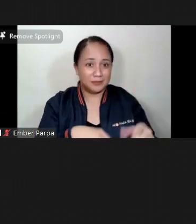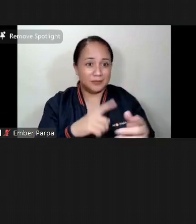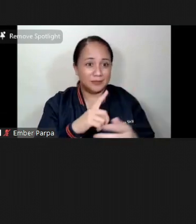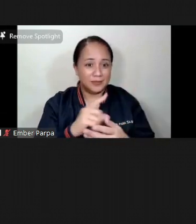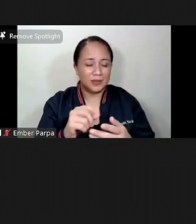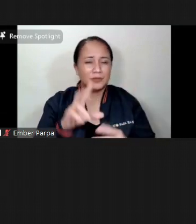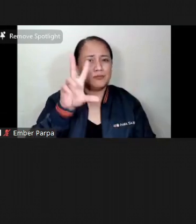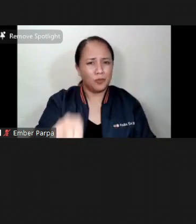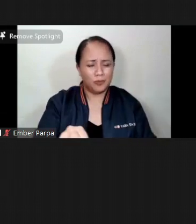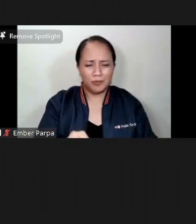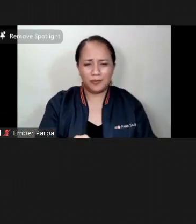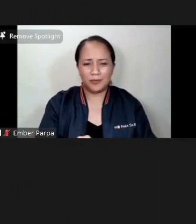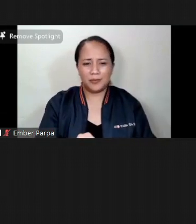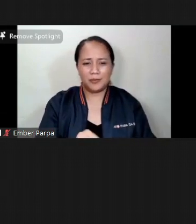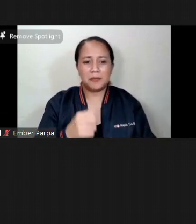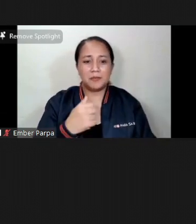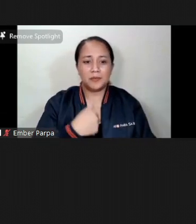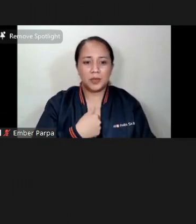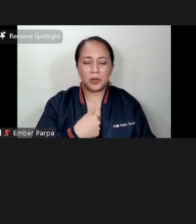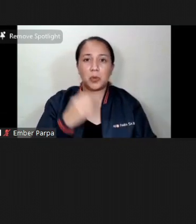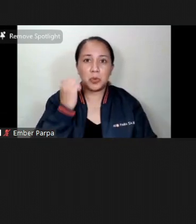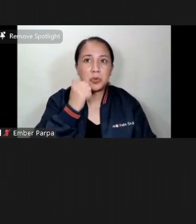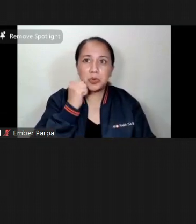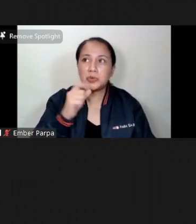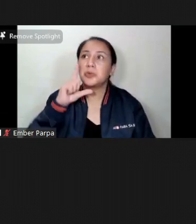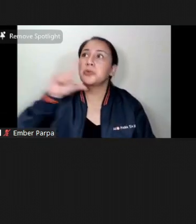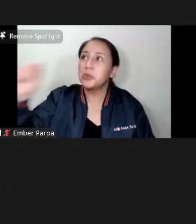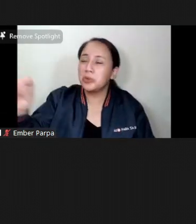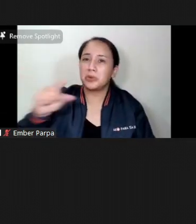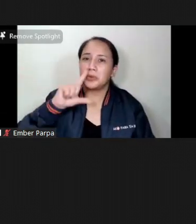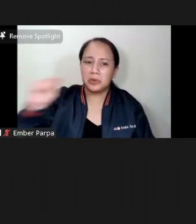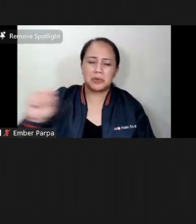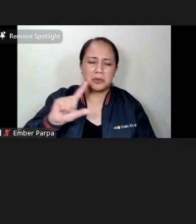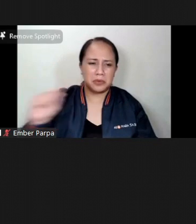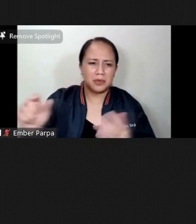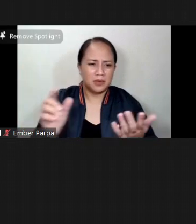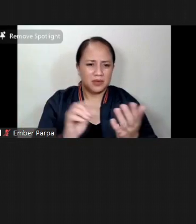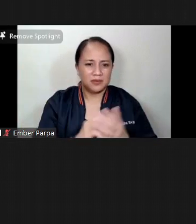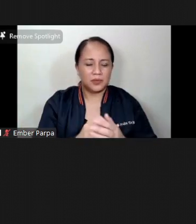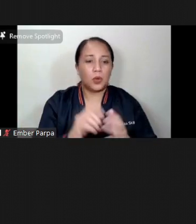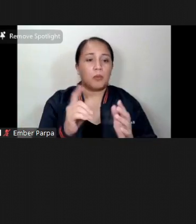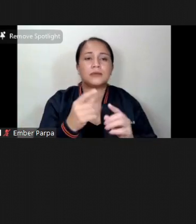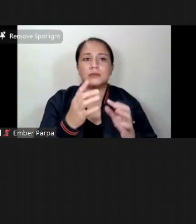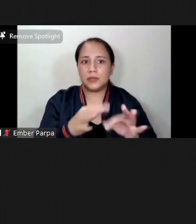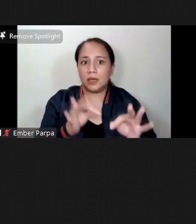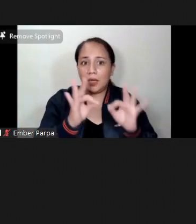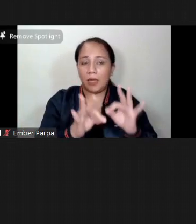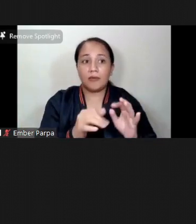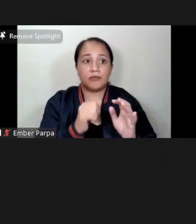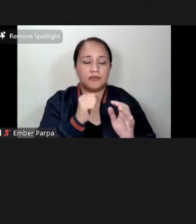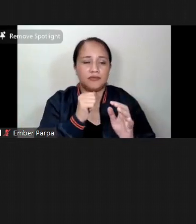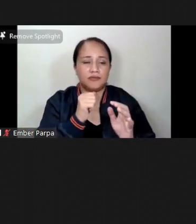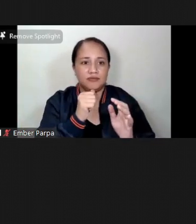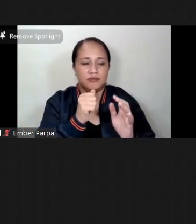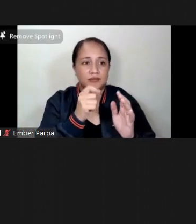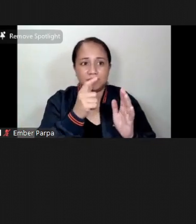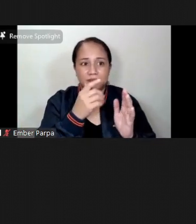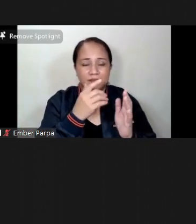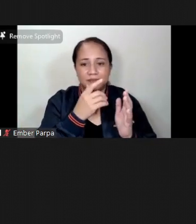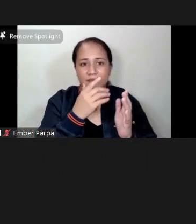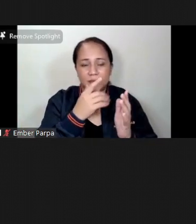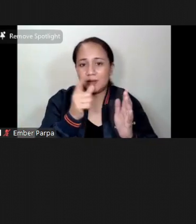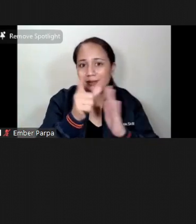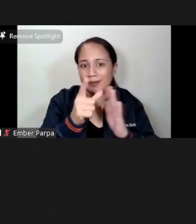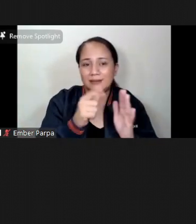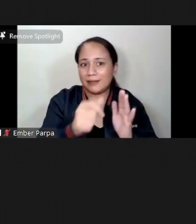not. Masama ang maging sumbongero at unless it is a crime or illegal activity ang isusumbong mo. Di ba,